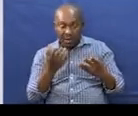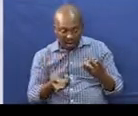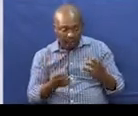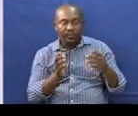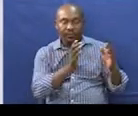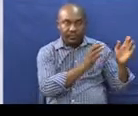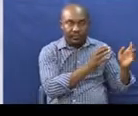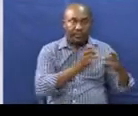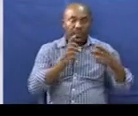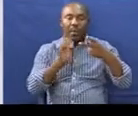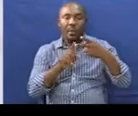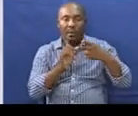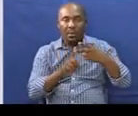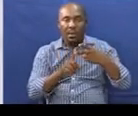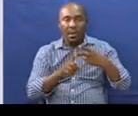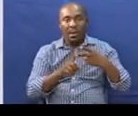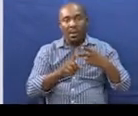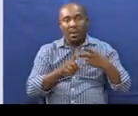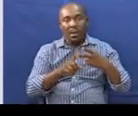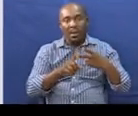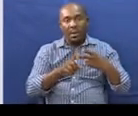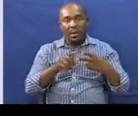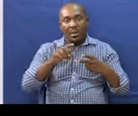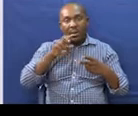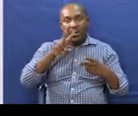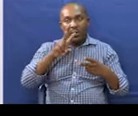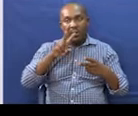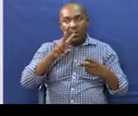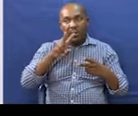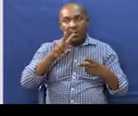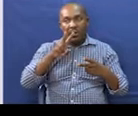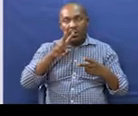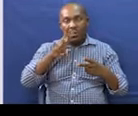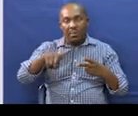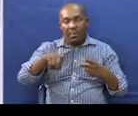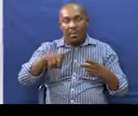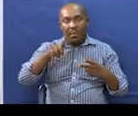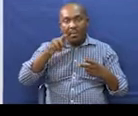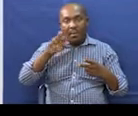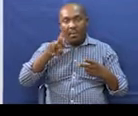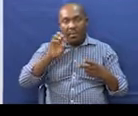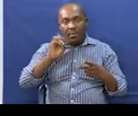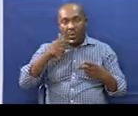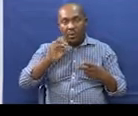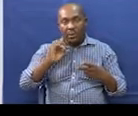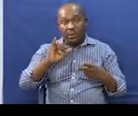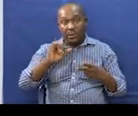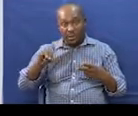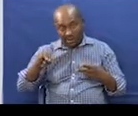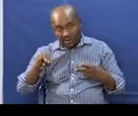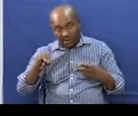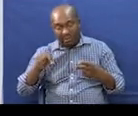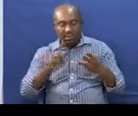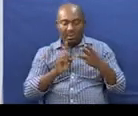Let's start with the starch. The food tested here is the starch. What are you going to